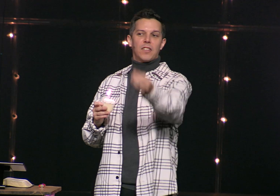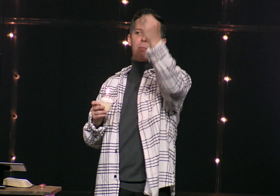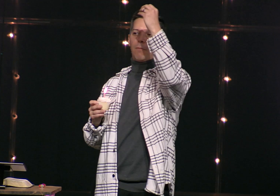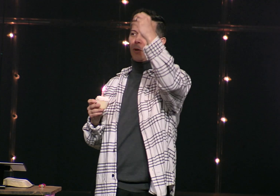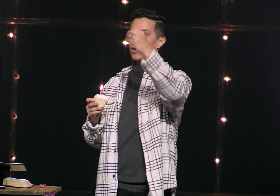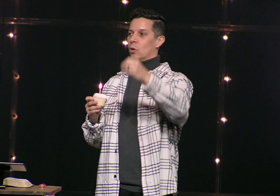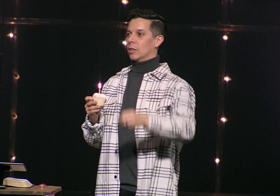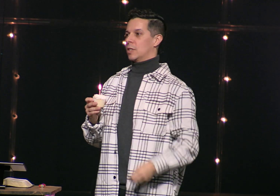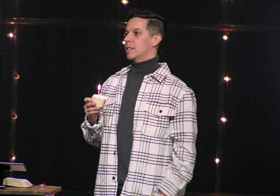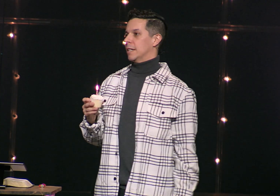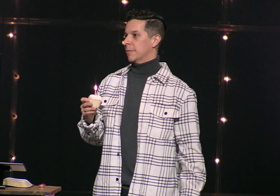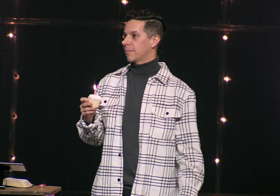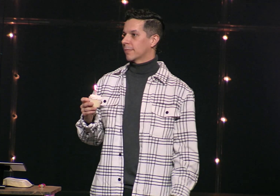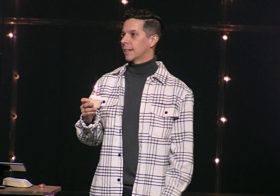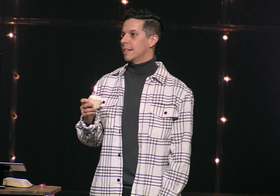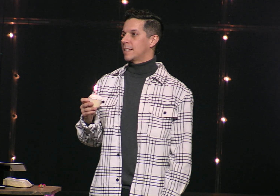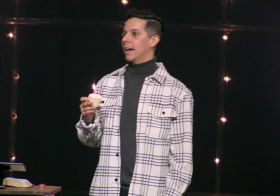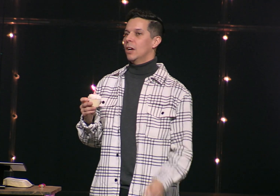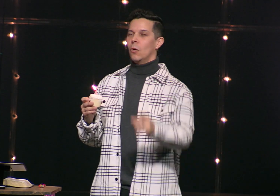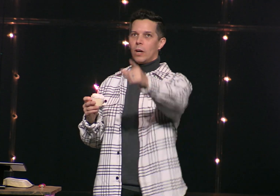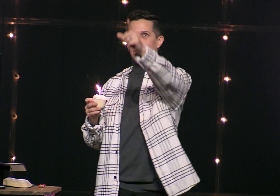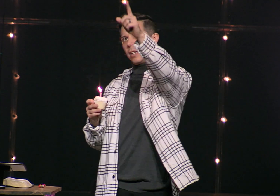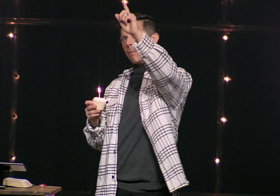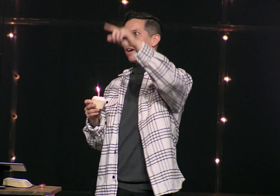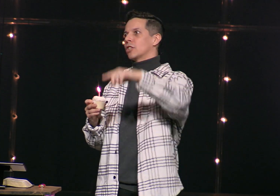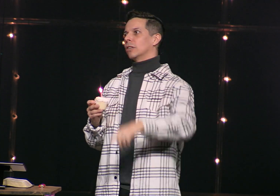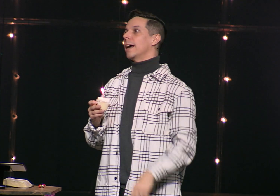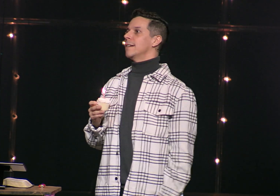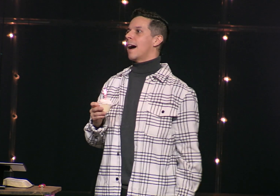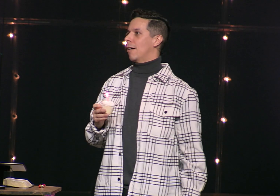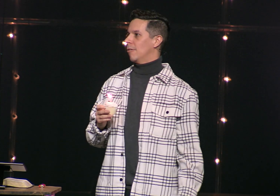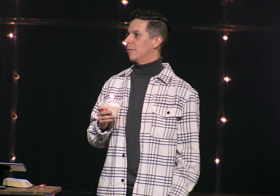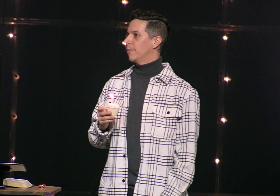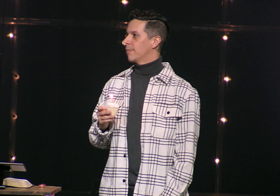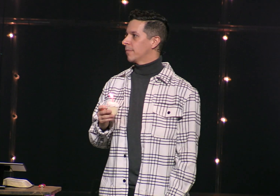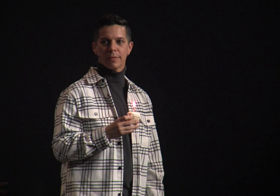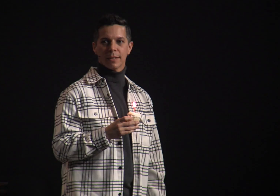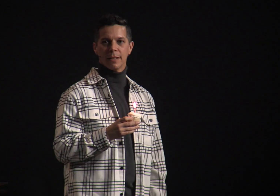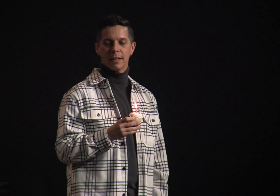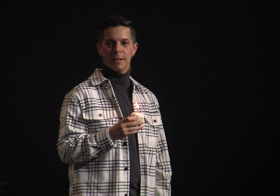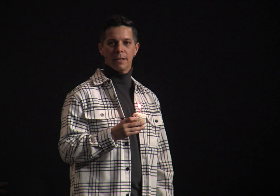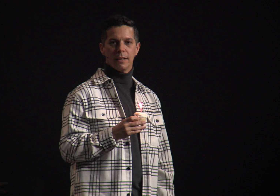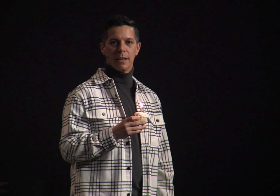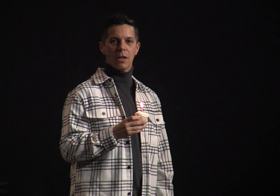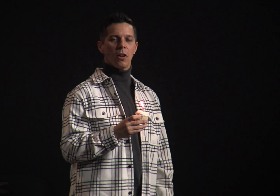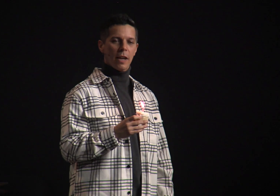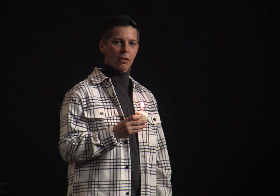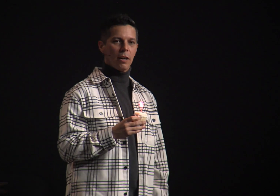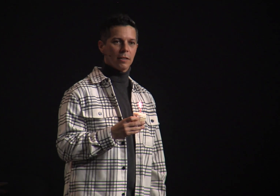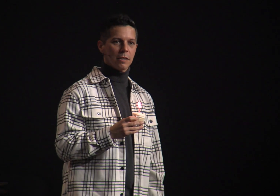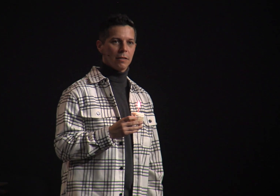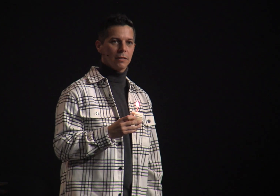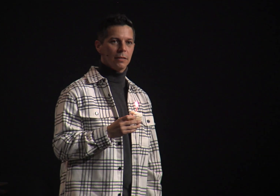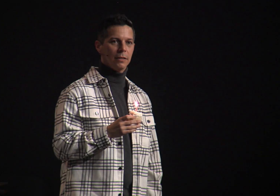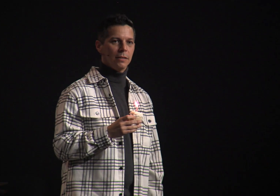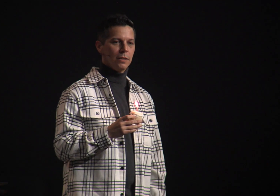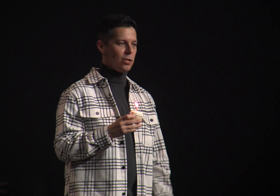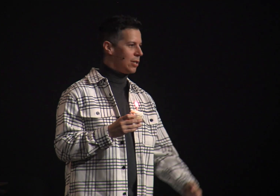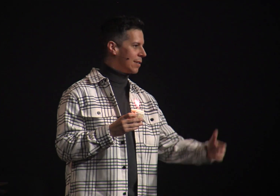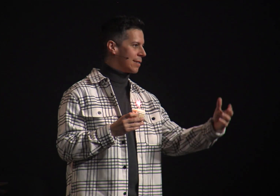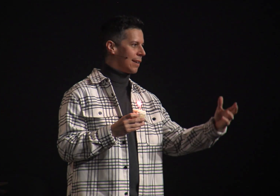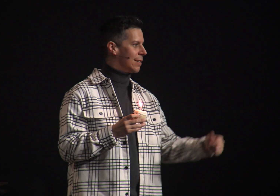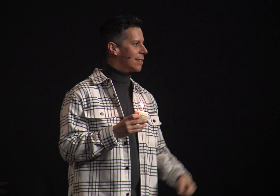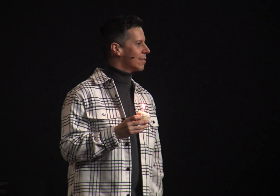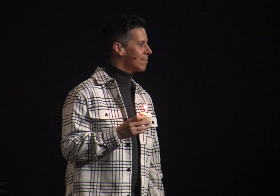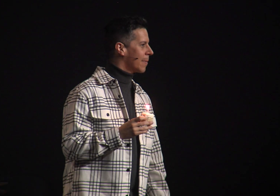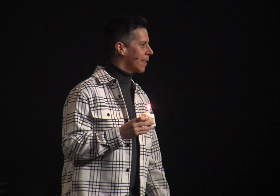and lift him up for the world to see and say, what do you think about your light now? And on that cross,